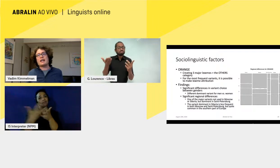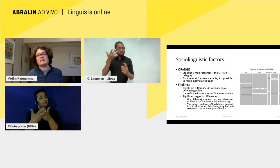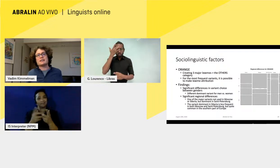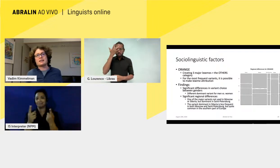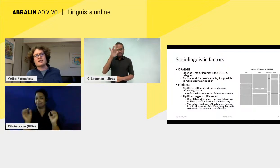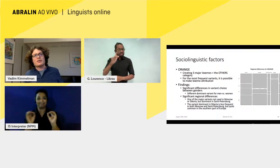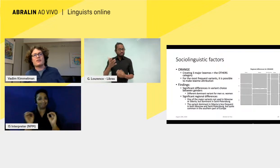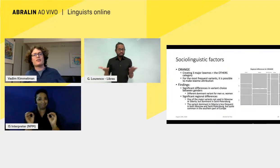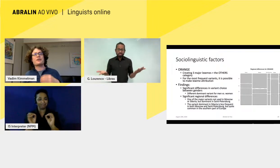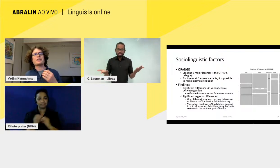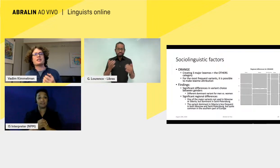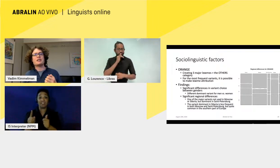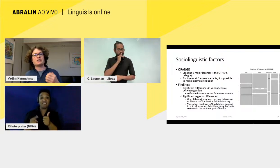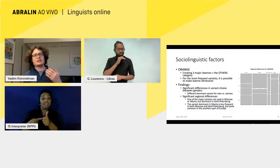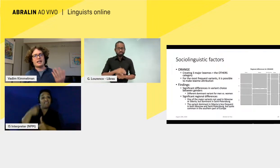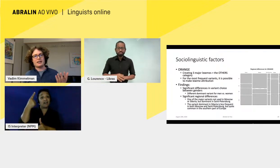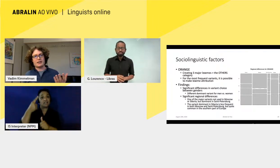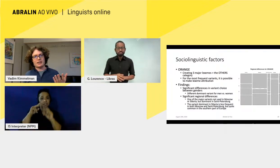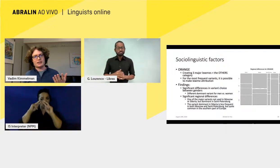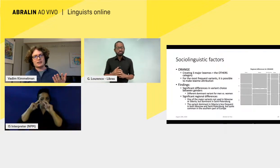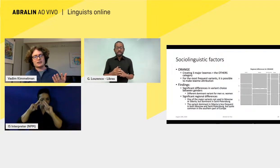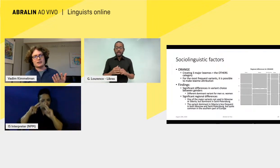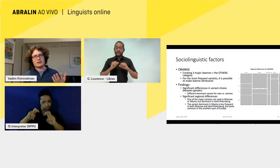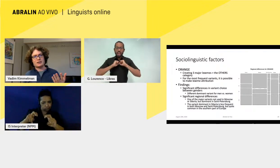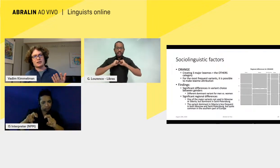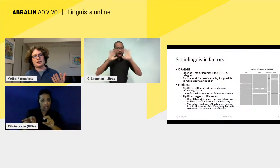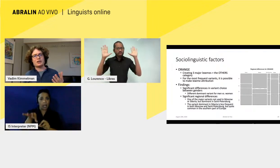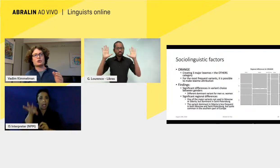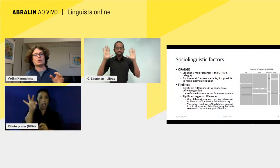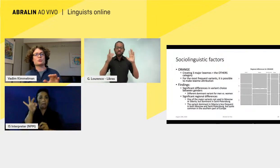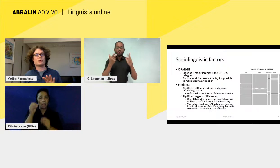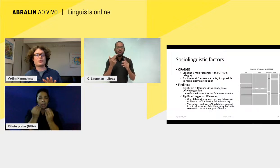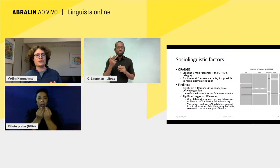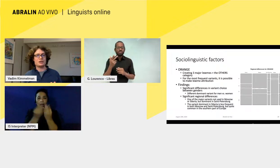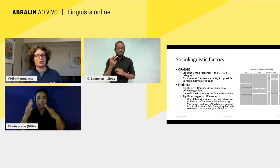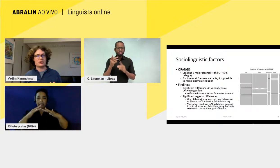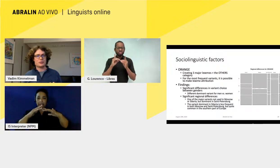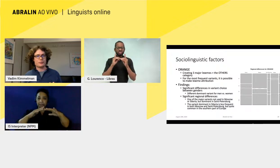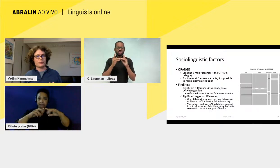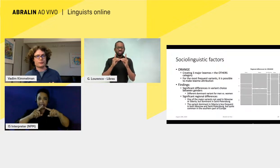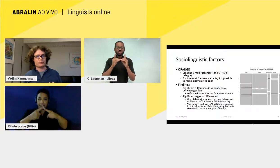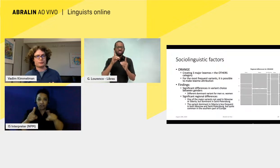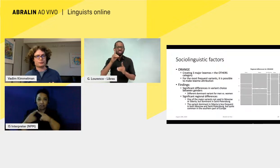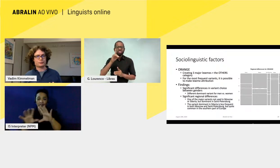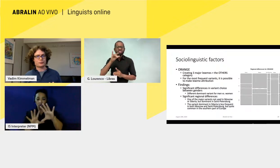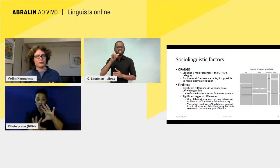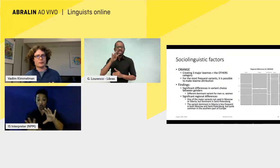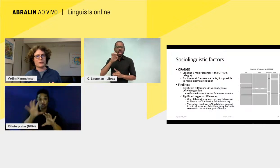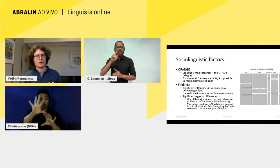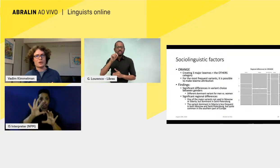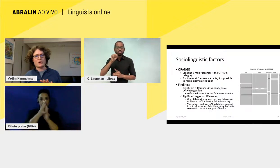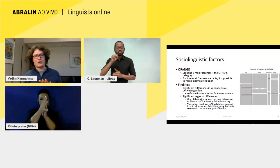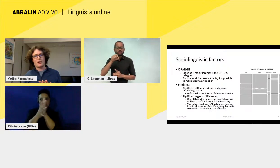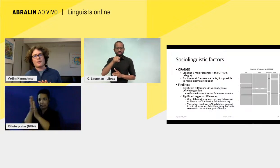not find very clear dialects in terms of region.